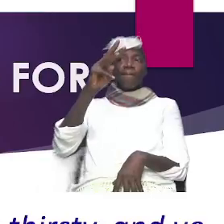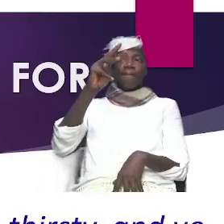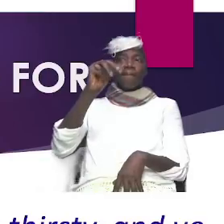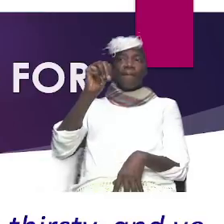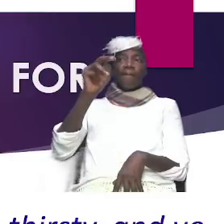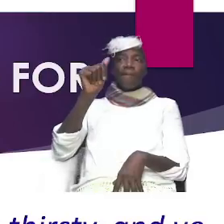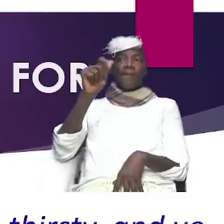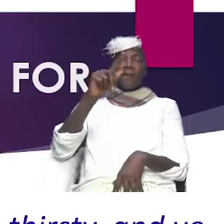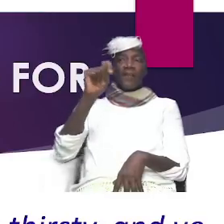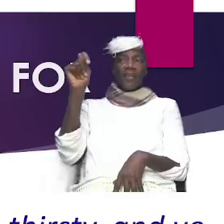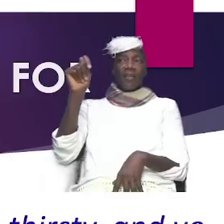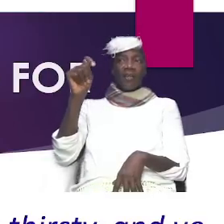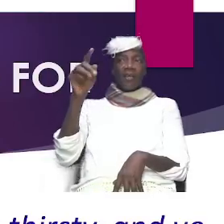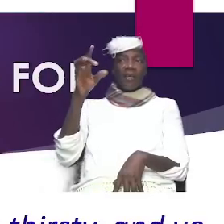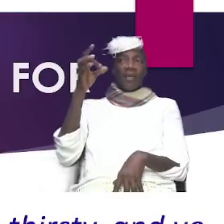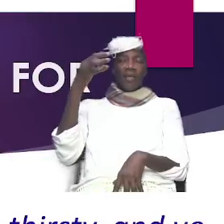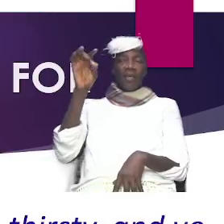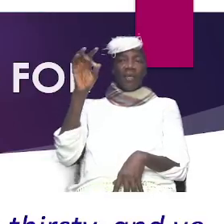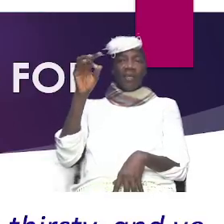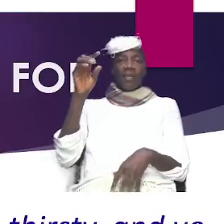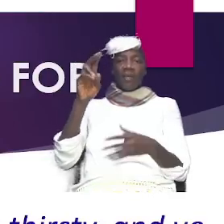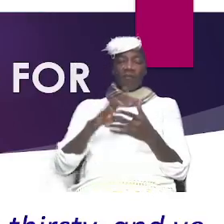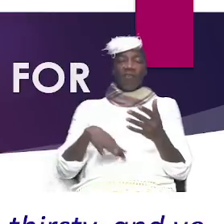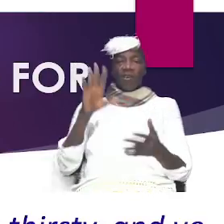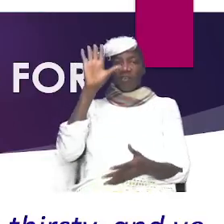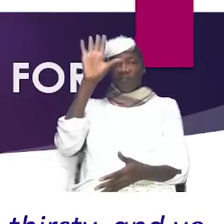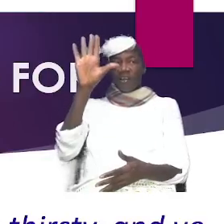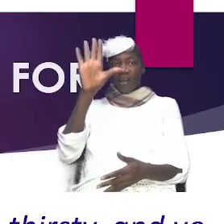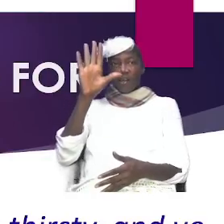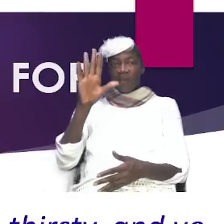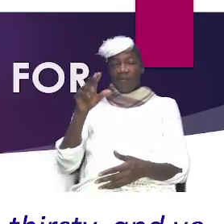you know, he had a little child standing up beside him.